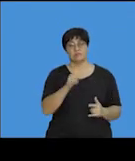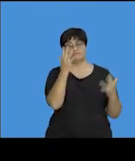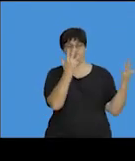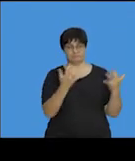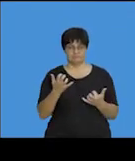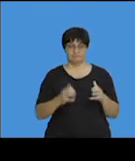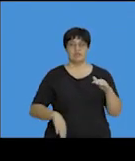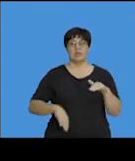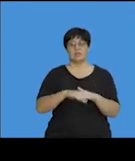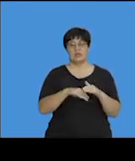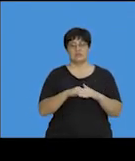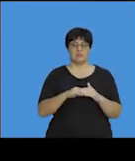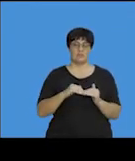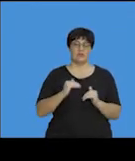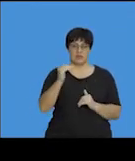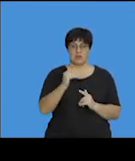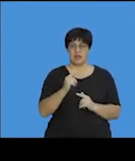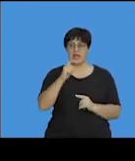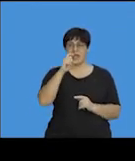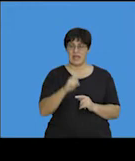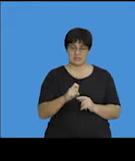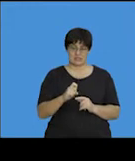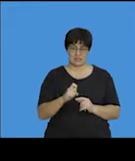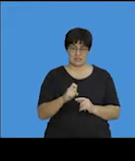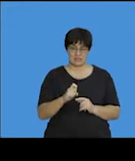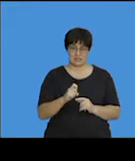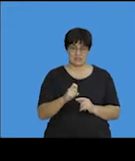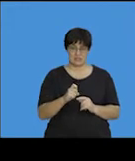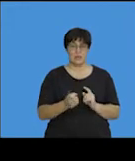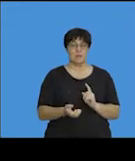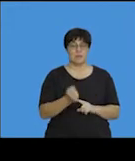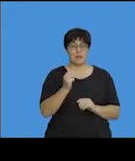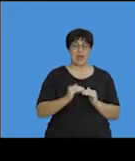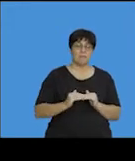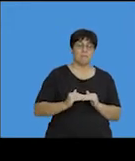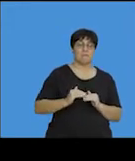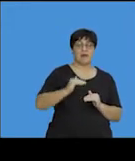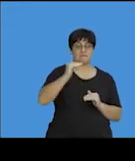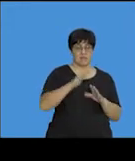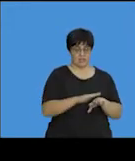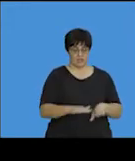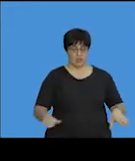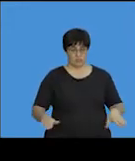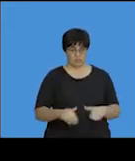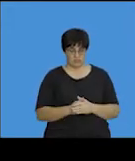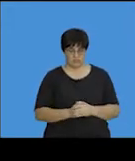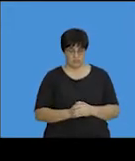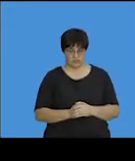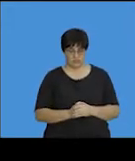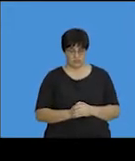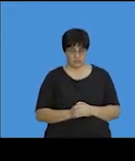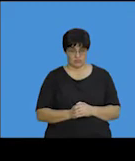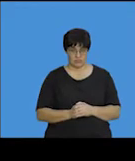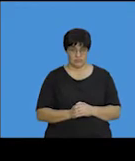Now they say calculate the maximum height projectile X reaches above